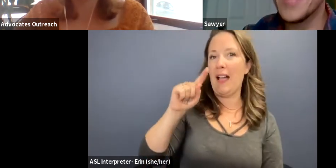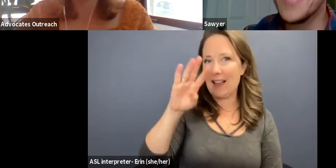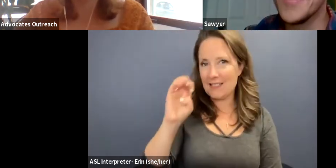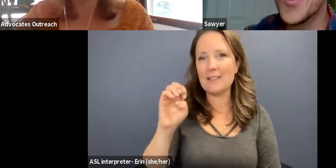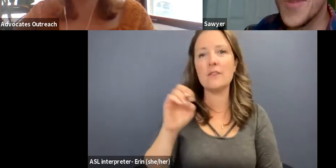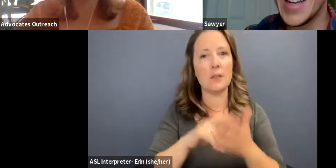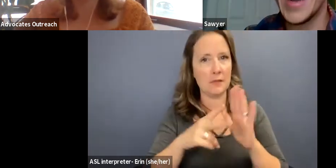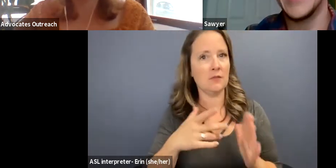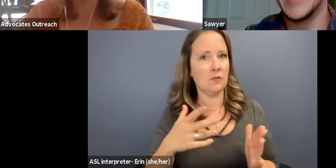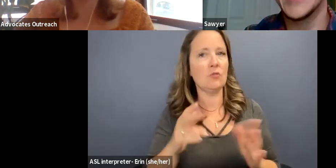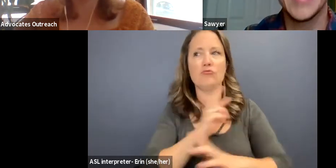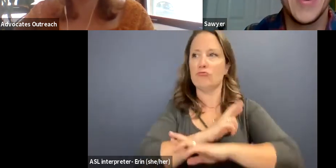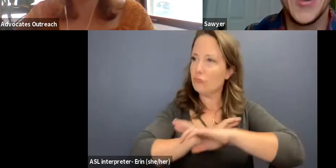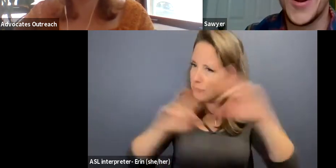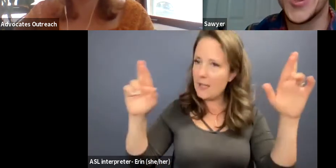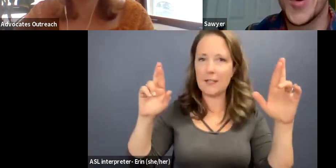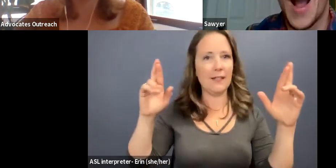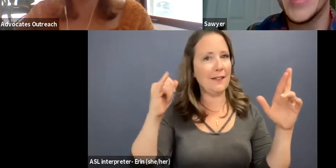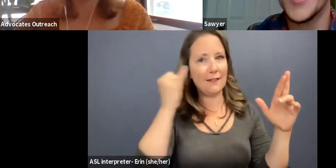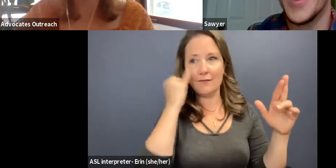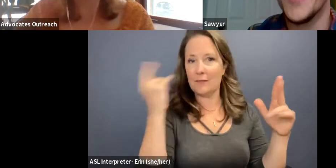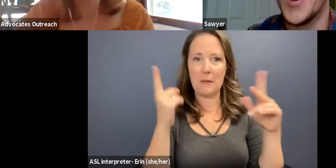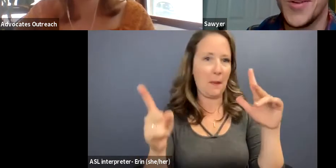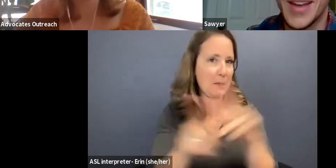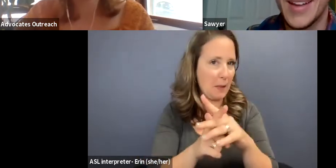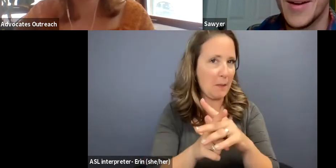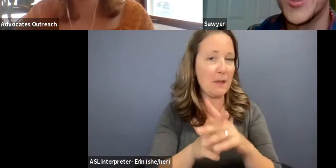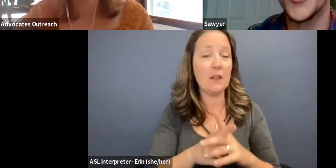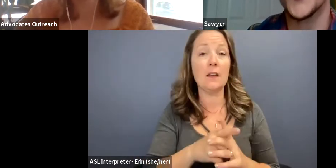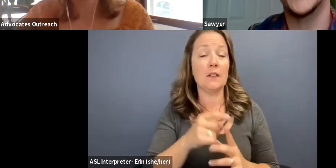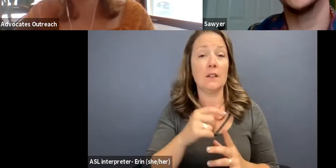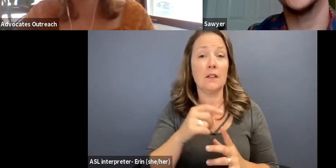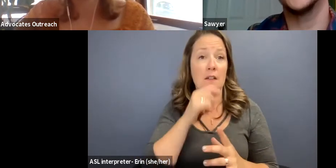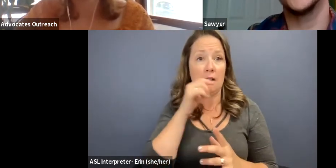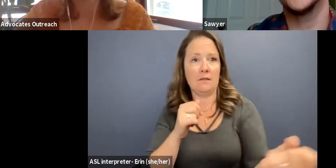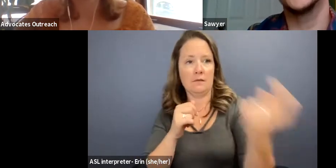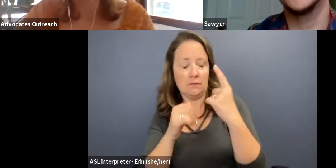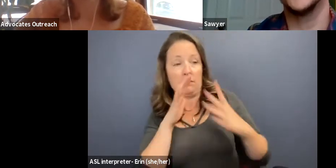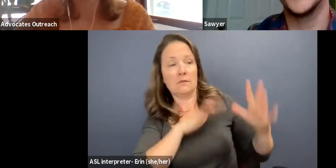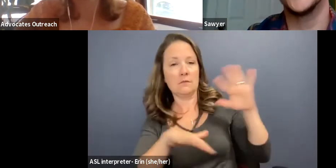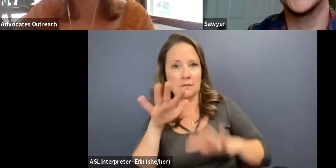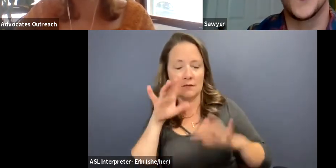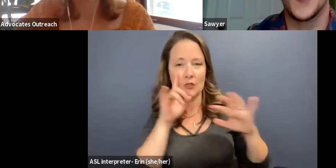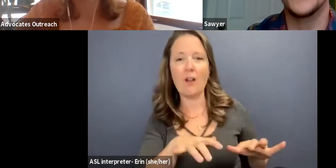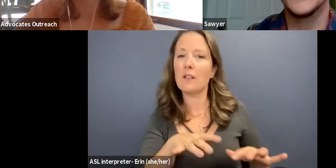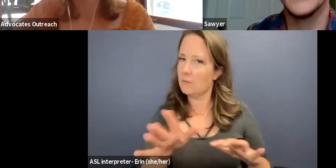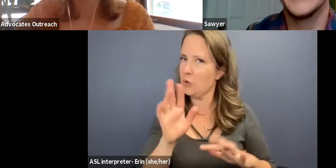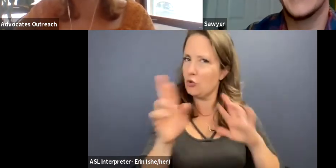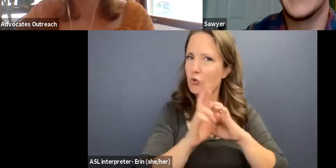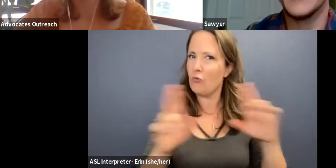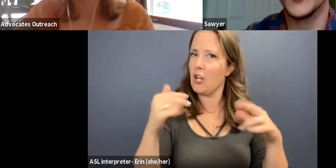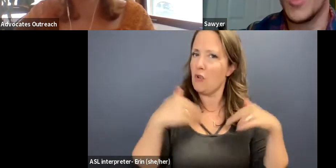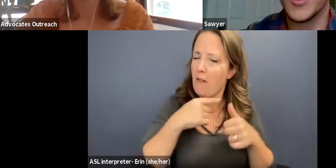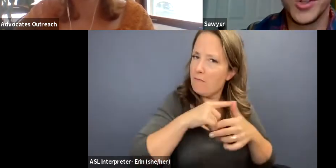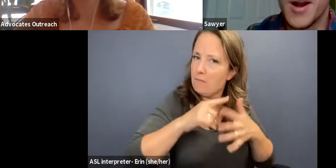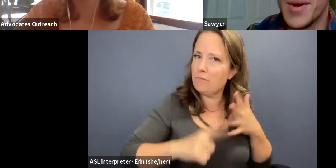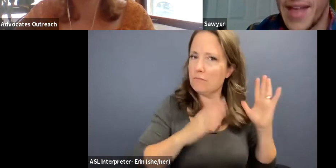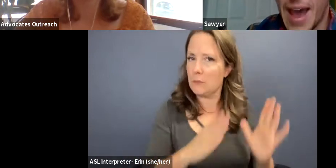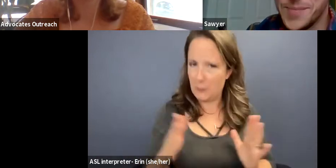those same values? Are they different? And then how do you want to like go about sharing those with the young people in your